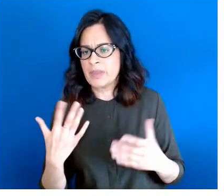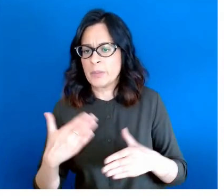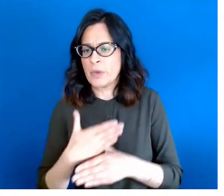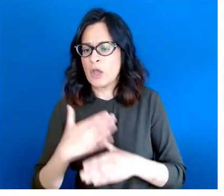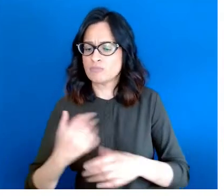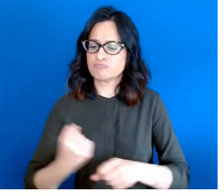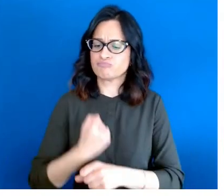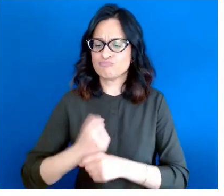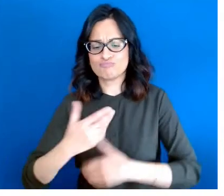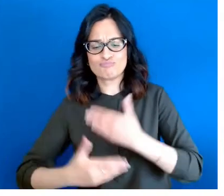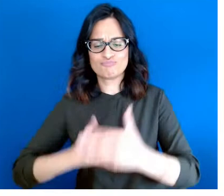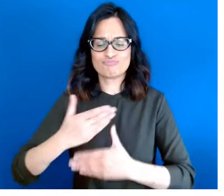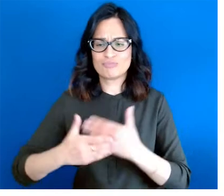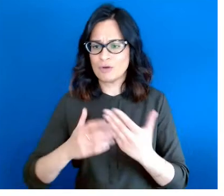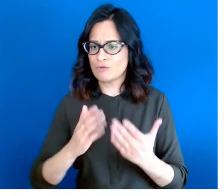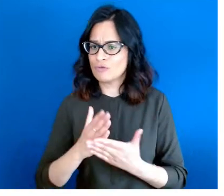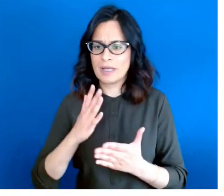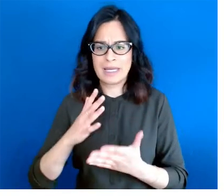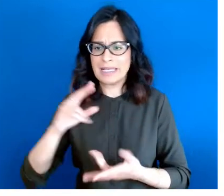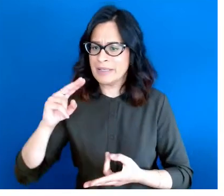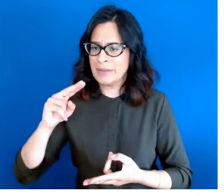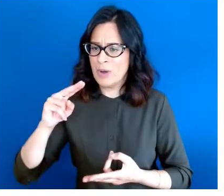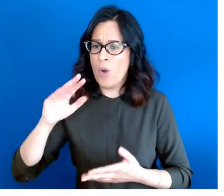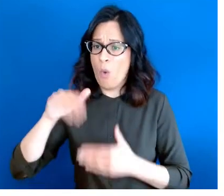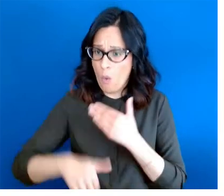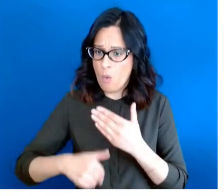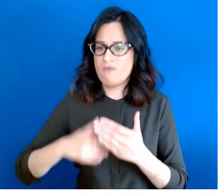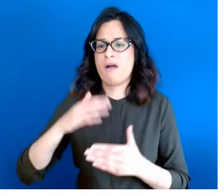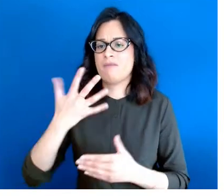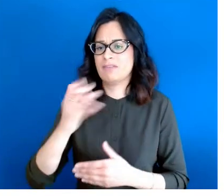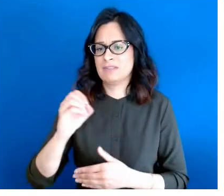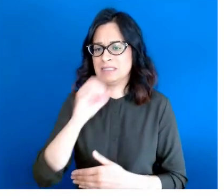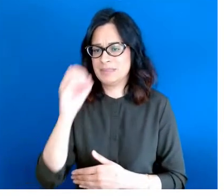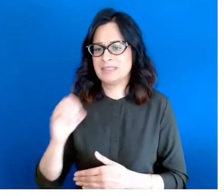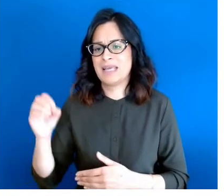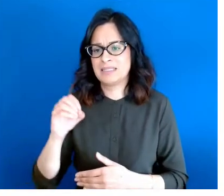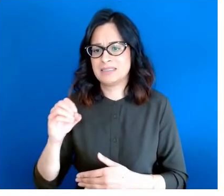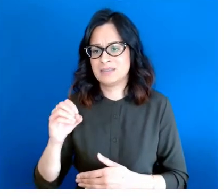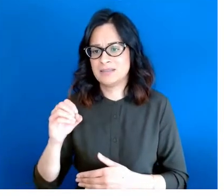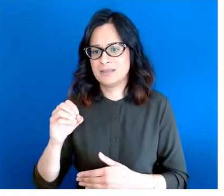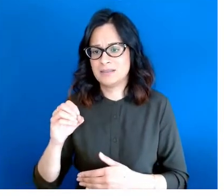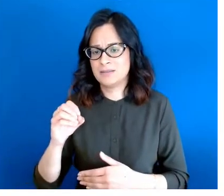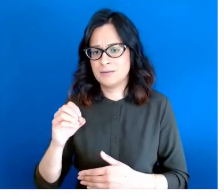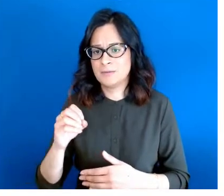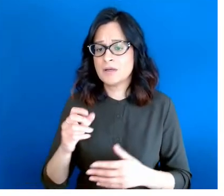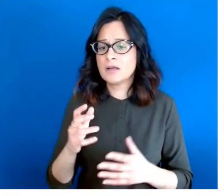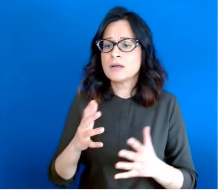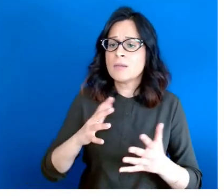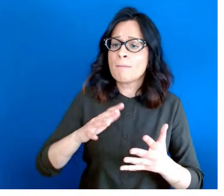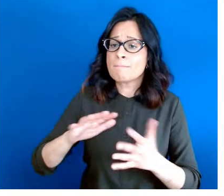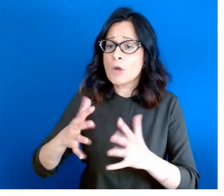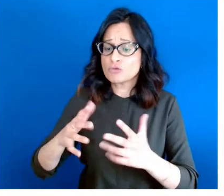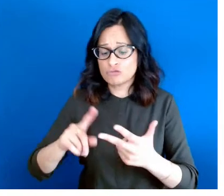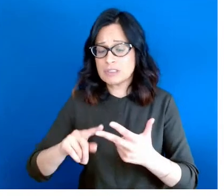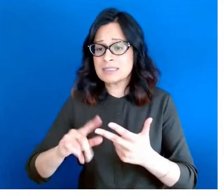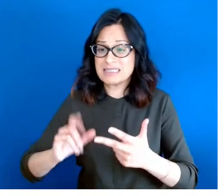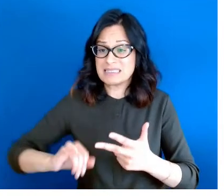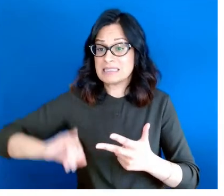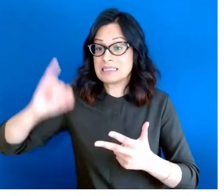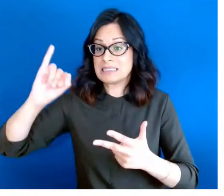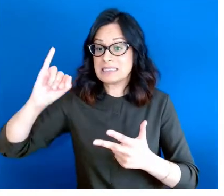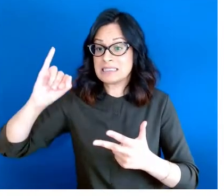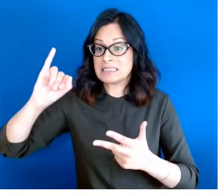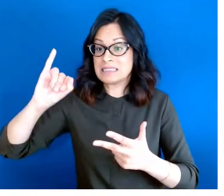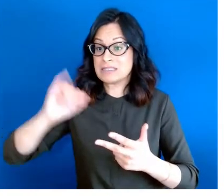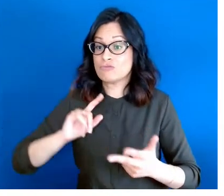productivity is impaired by more than 50%. And if you look at people with moderate to severe allergic rhinitis, it is about